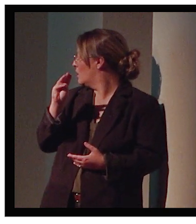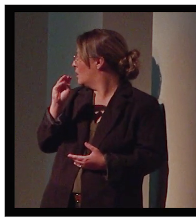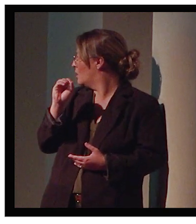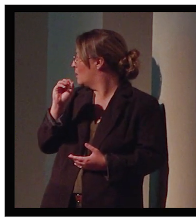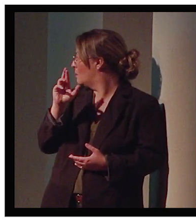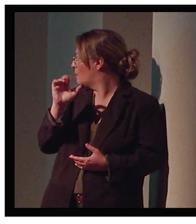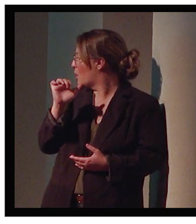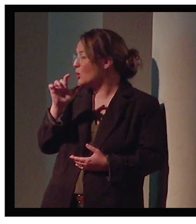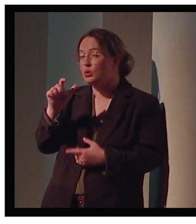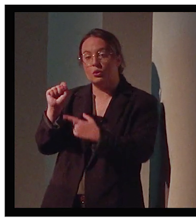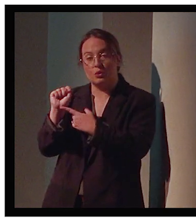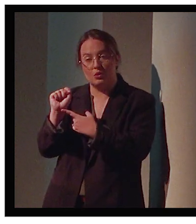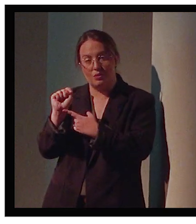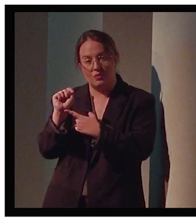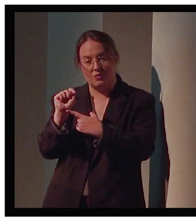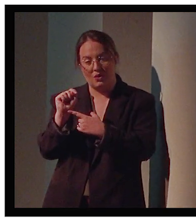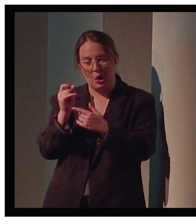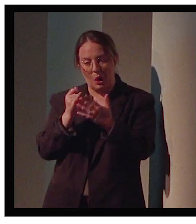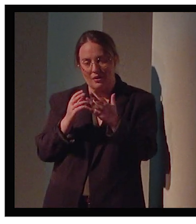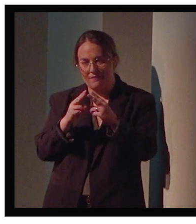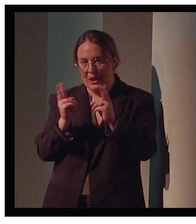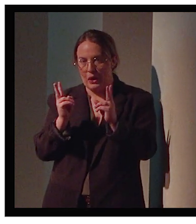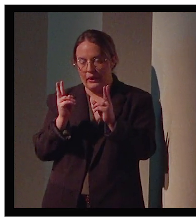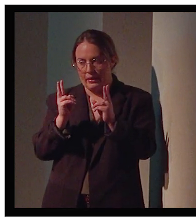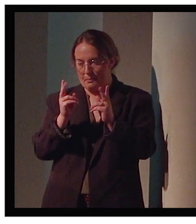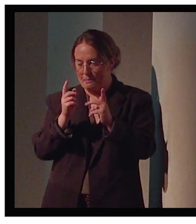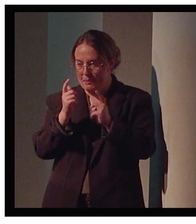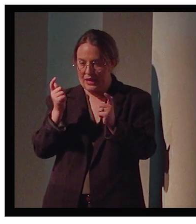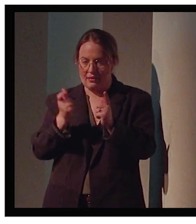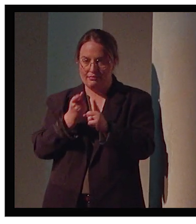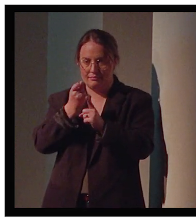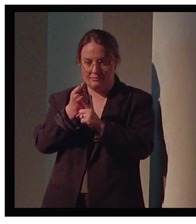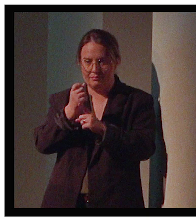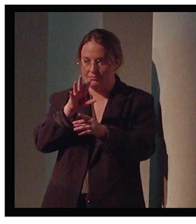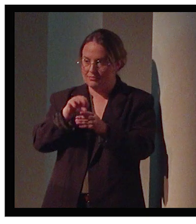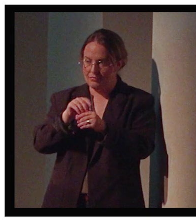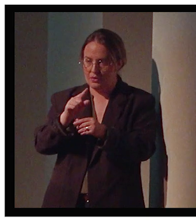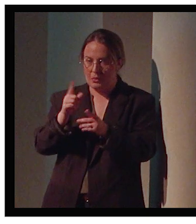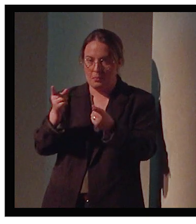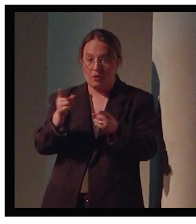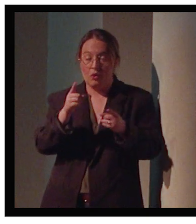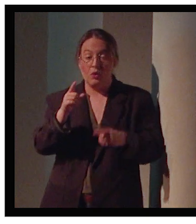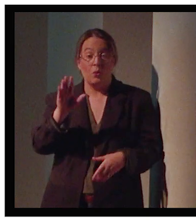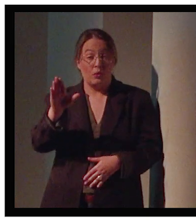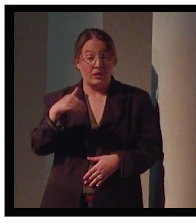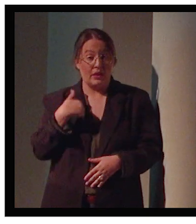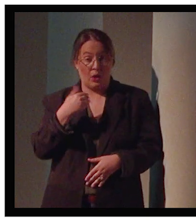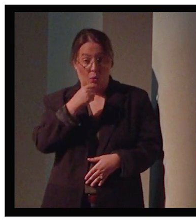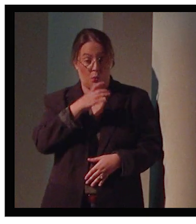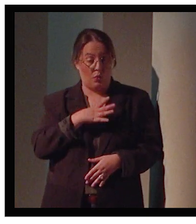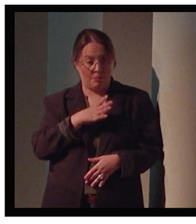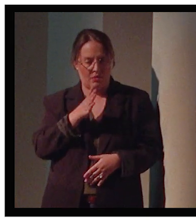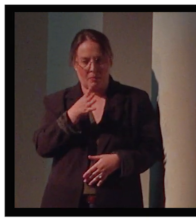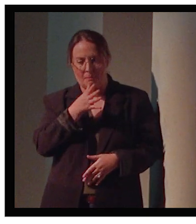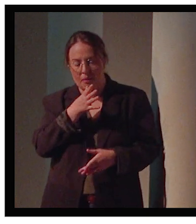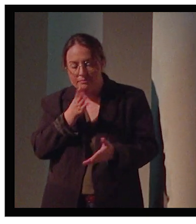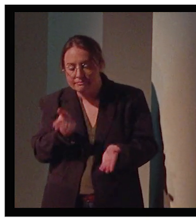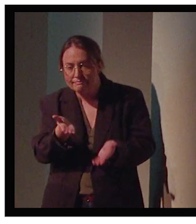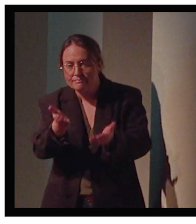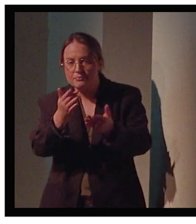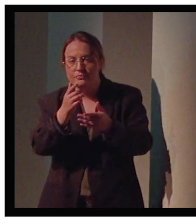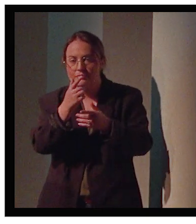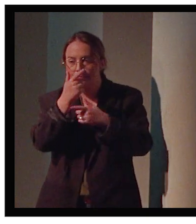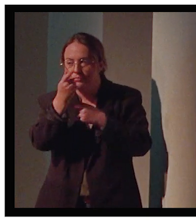the experimental forefront of the movement. When Morisot was a young woman, her mother encouraged her interest in art and